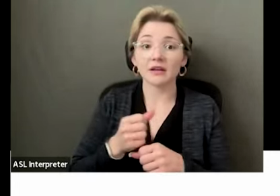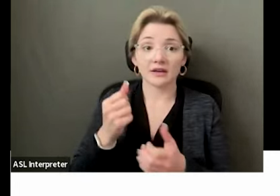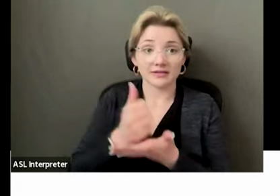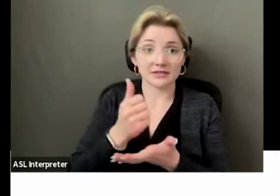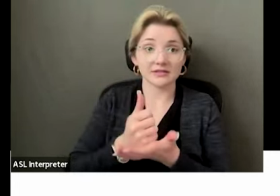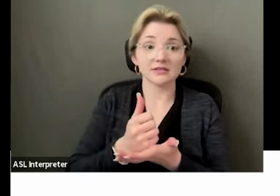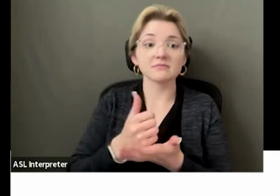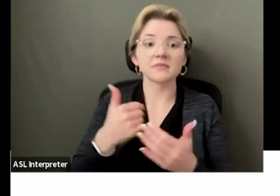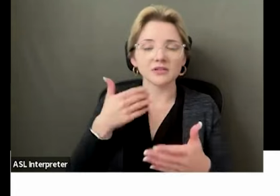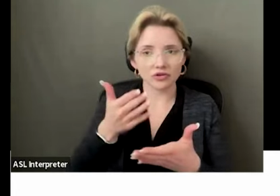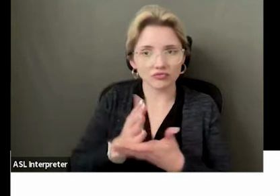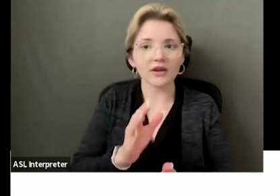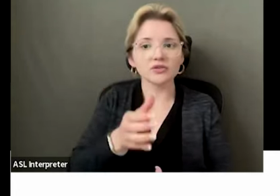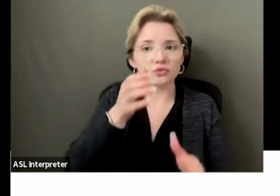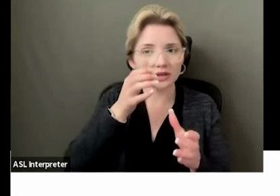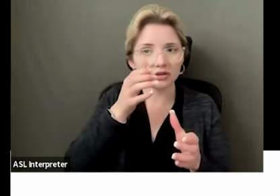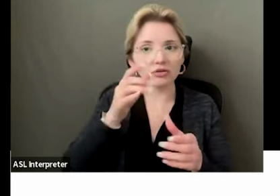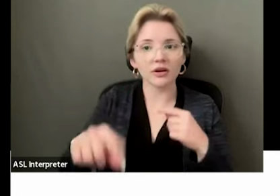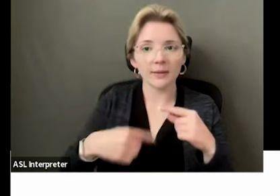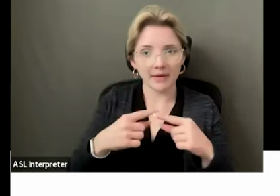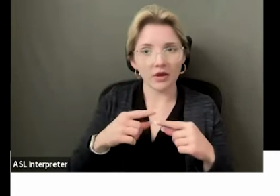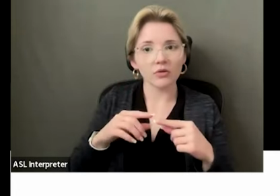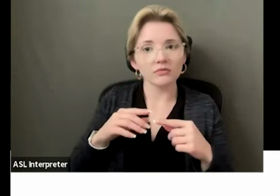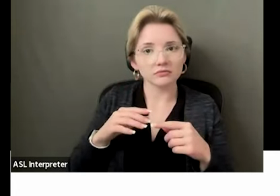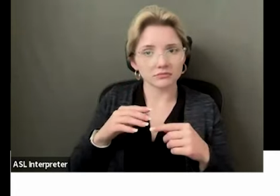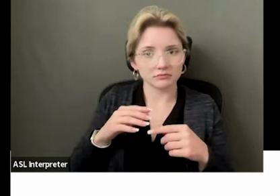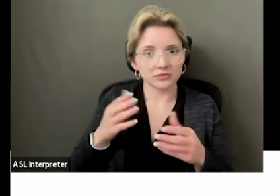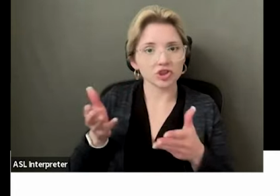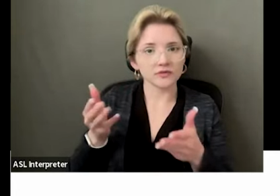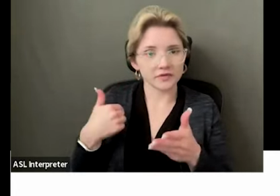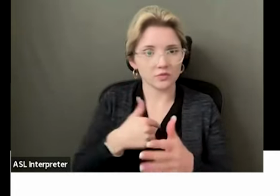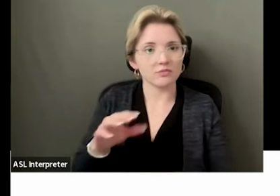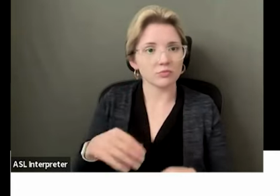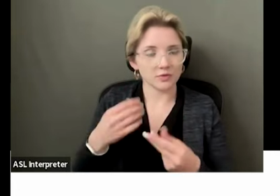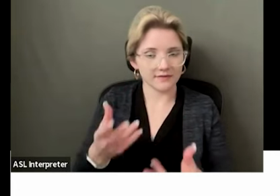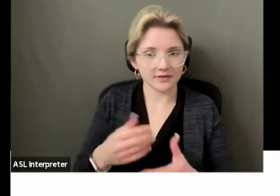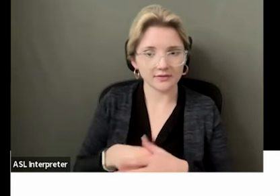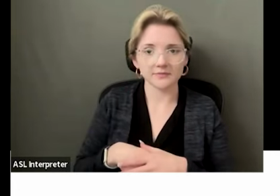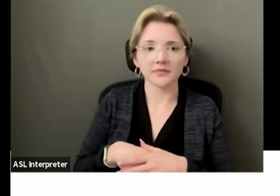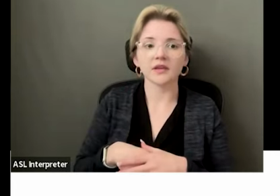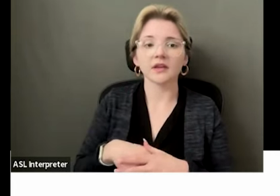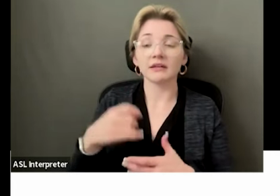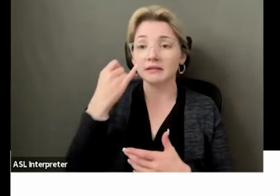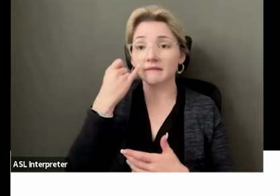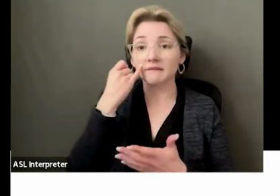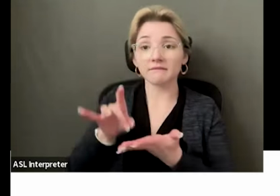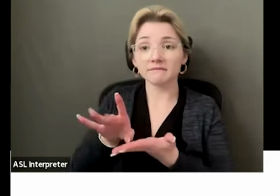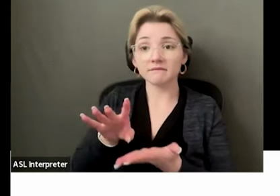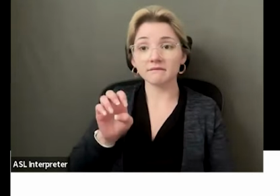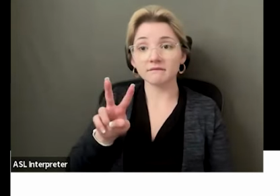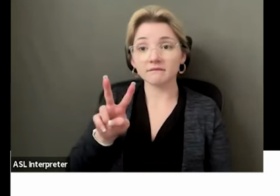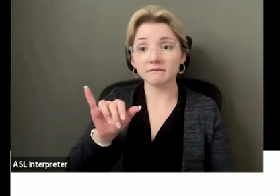they're admitted, when they're denied admission or assistance, and when they're receiving an eviction notice. So this is